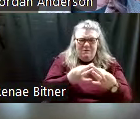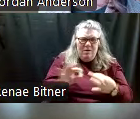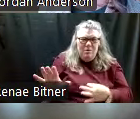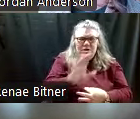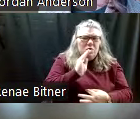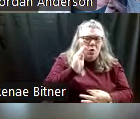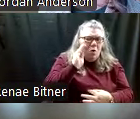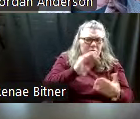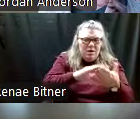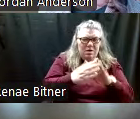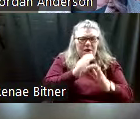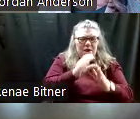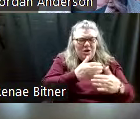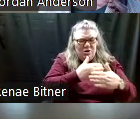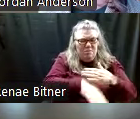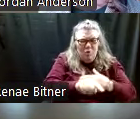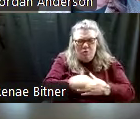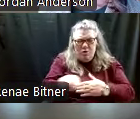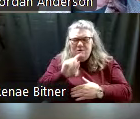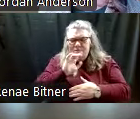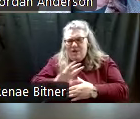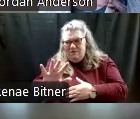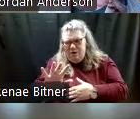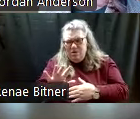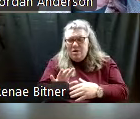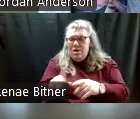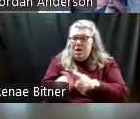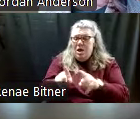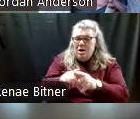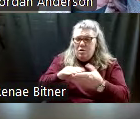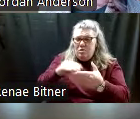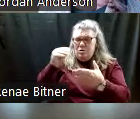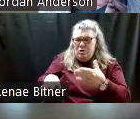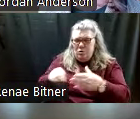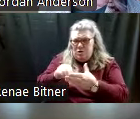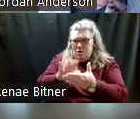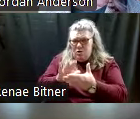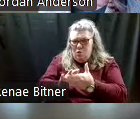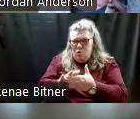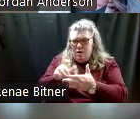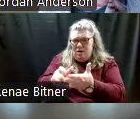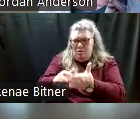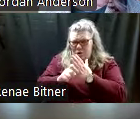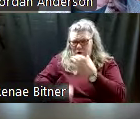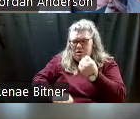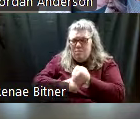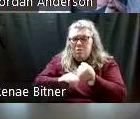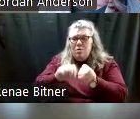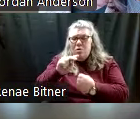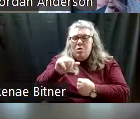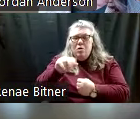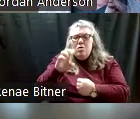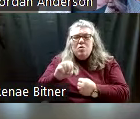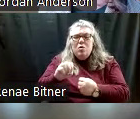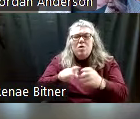and communities ages birth to 5 years, as well as students in schools that need support. Nicole is also an